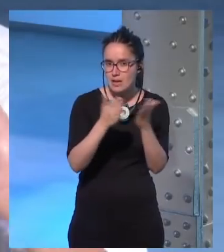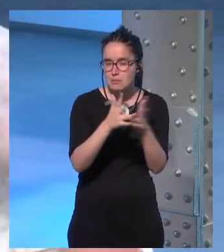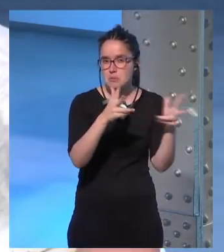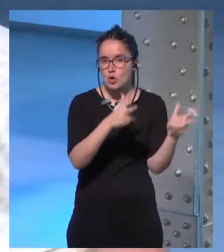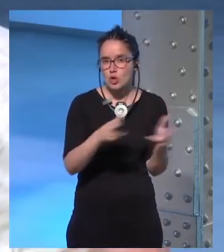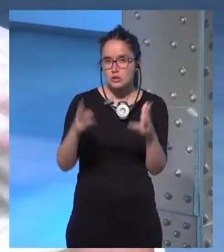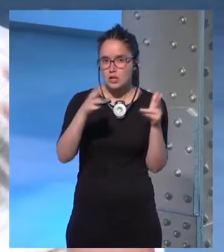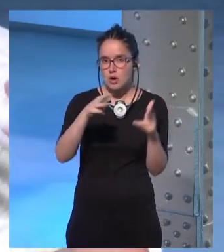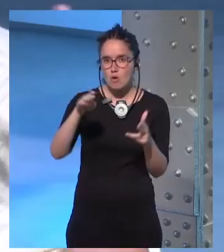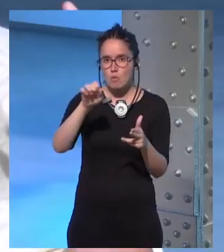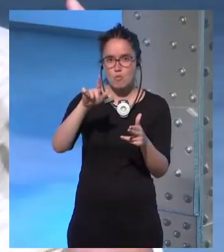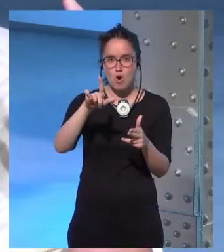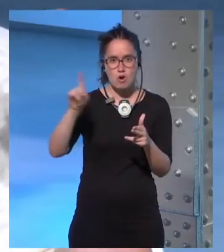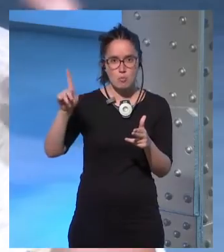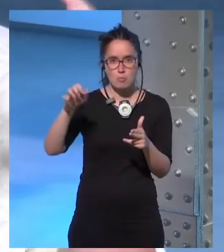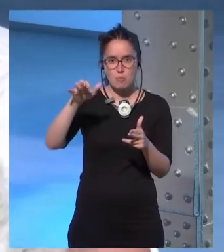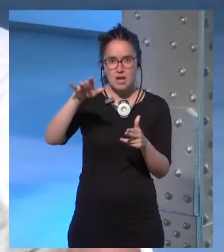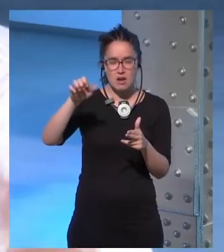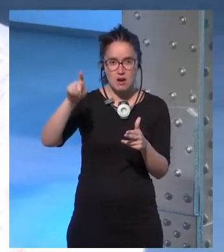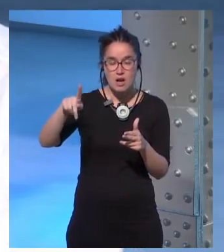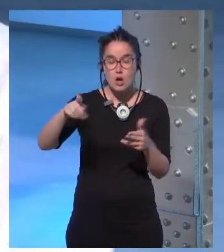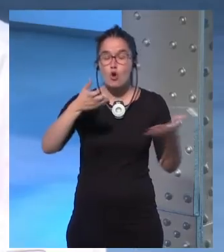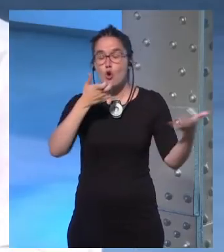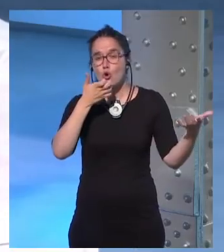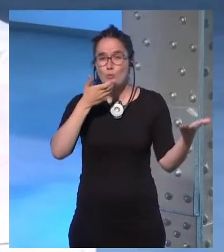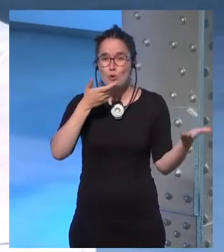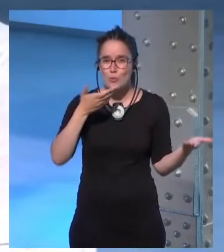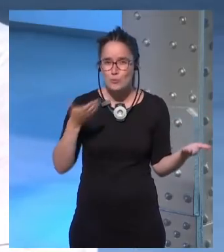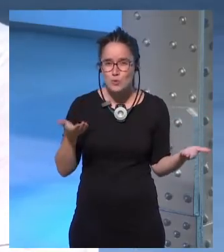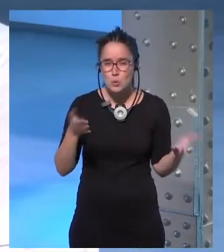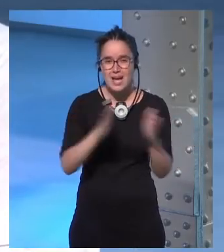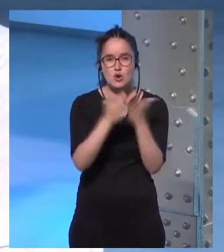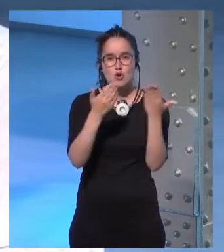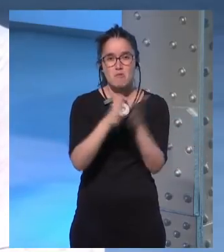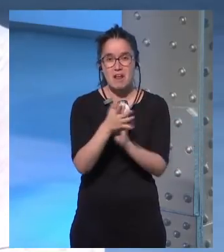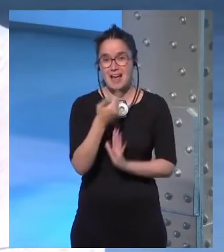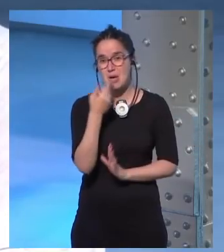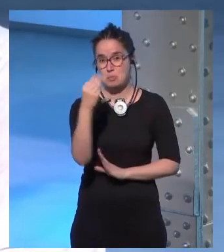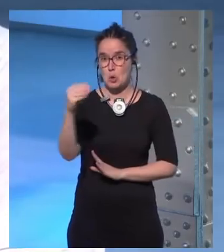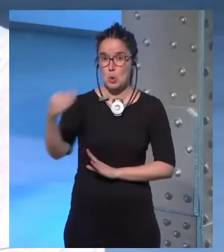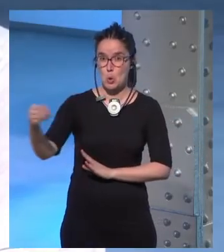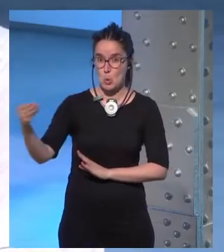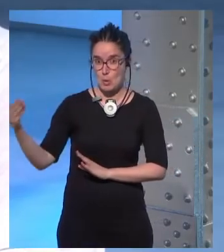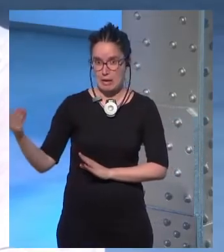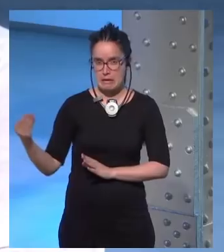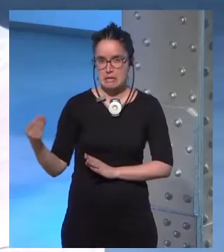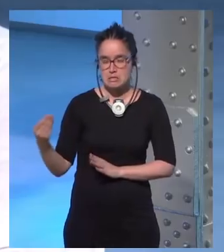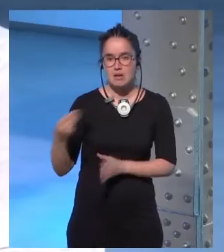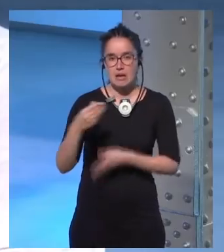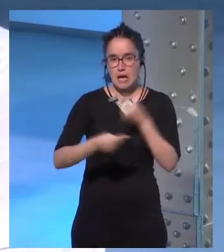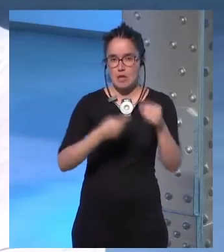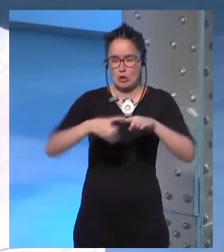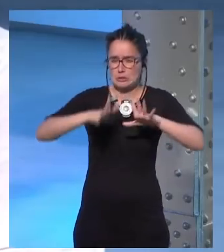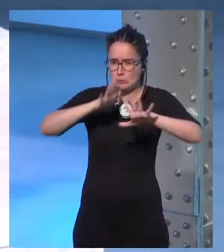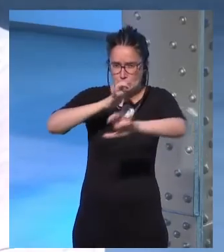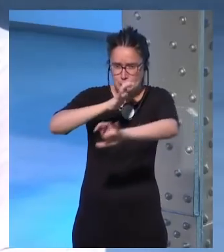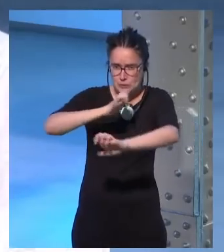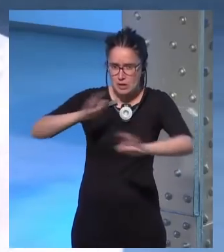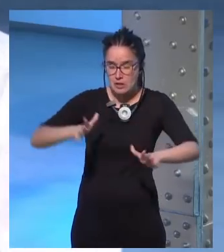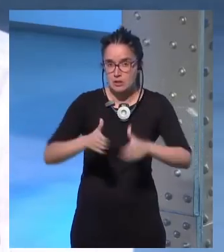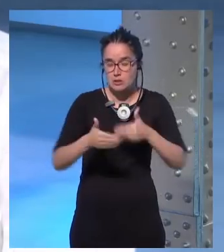a young girl who does some horrible things. And one person said, you know, my worry